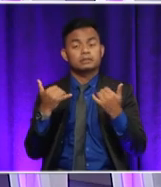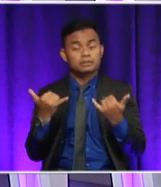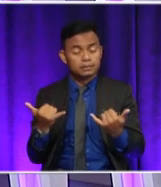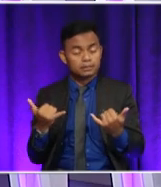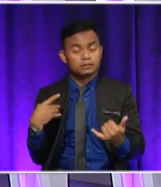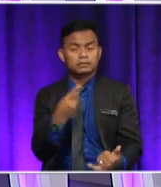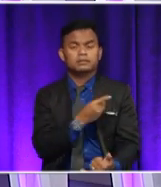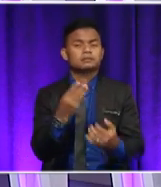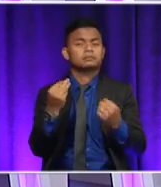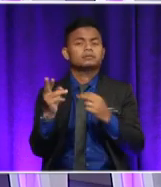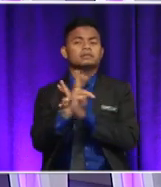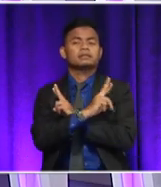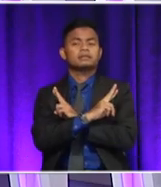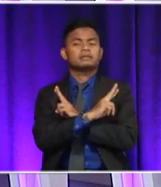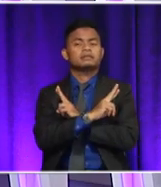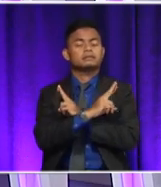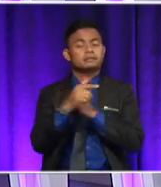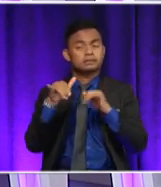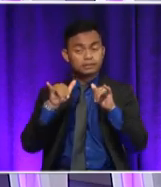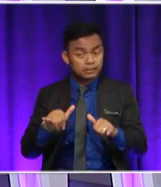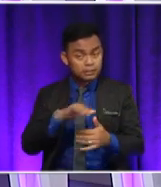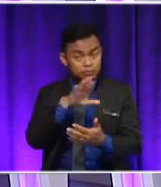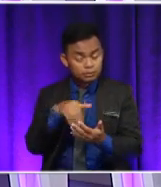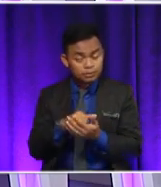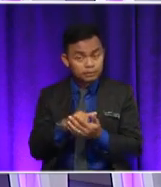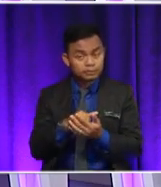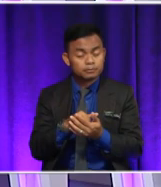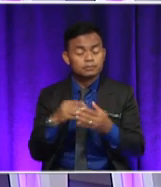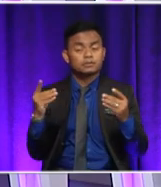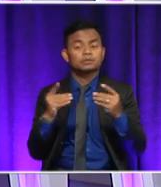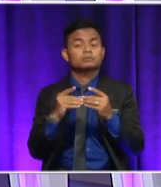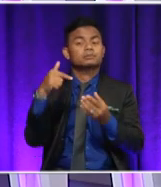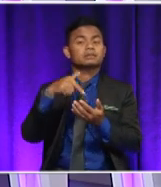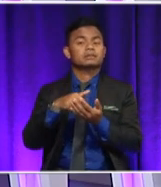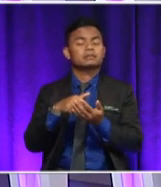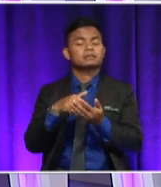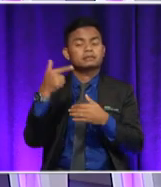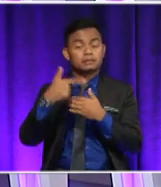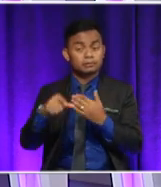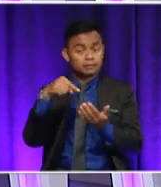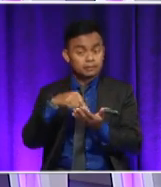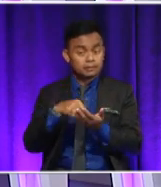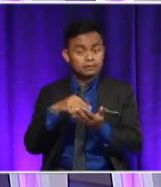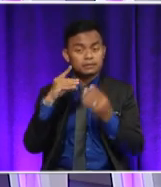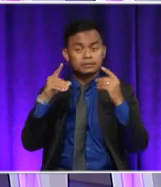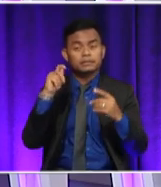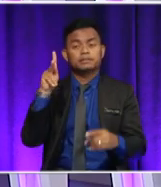be going to travel a bit more where we'll take all of you together. So take a short break. Do not go anywhere. Stay tuned with us on DidikTV